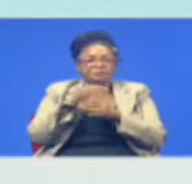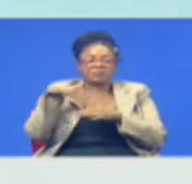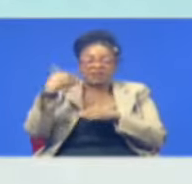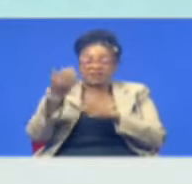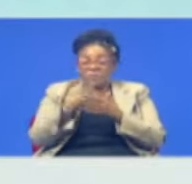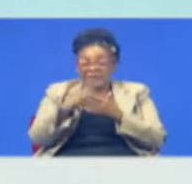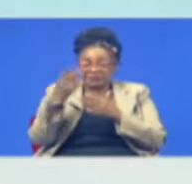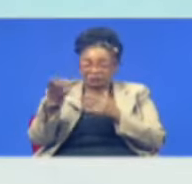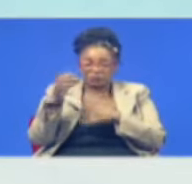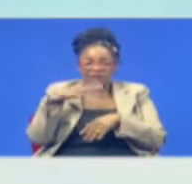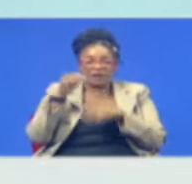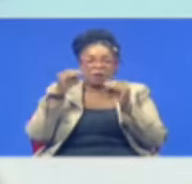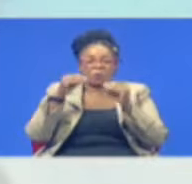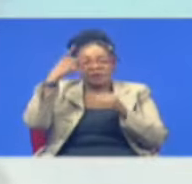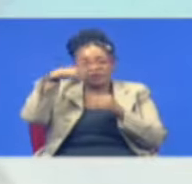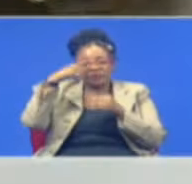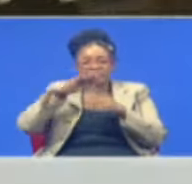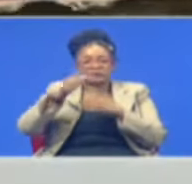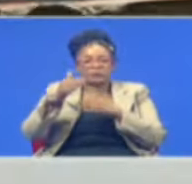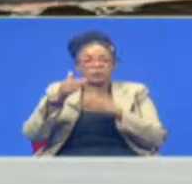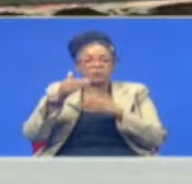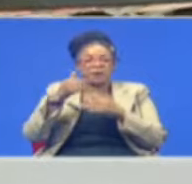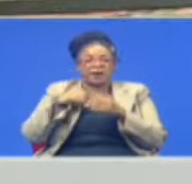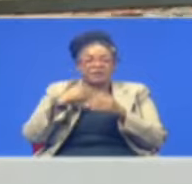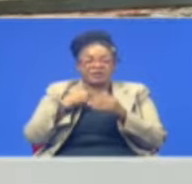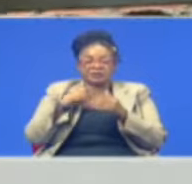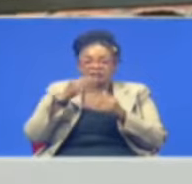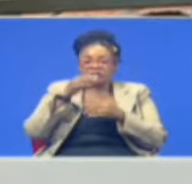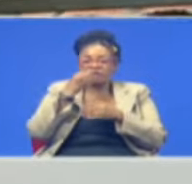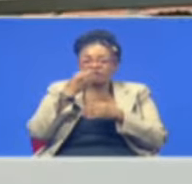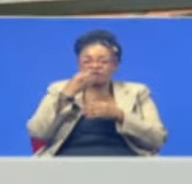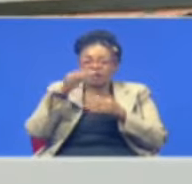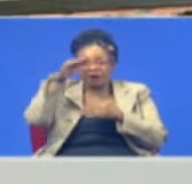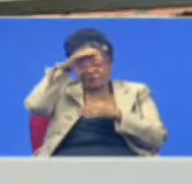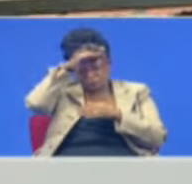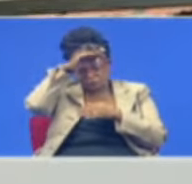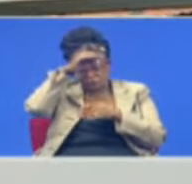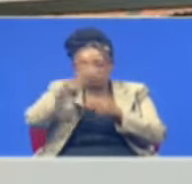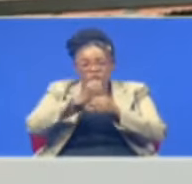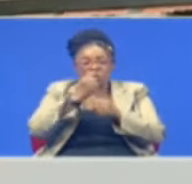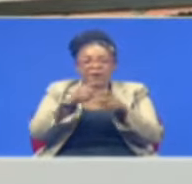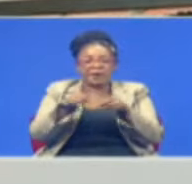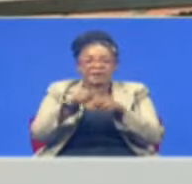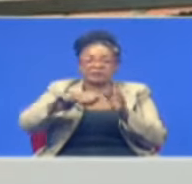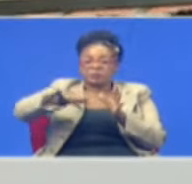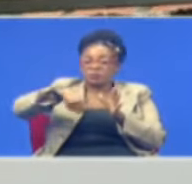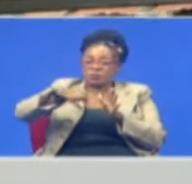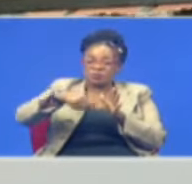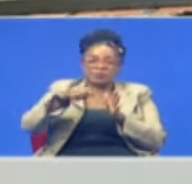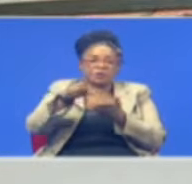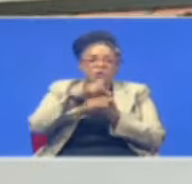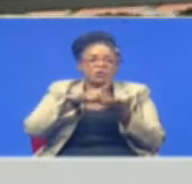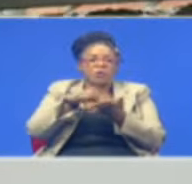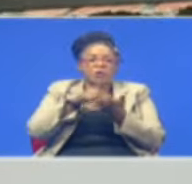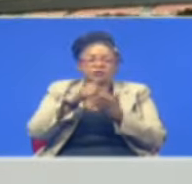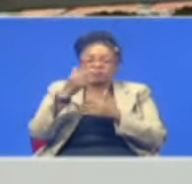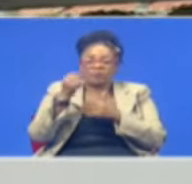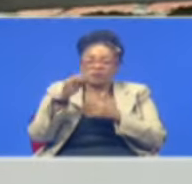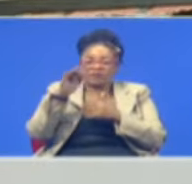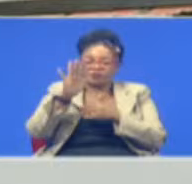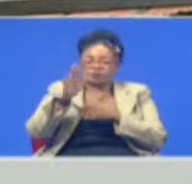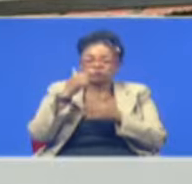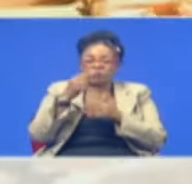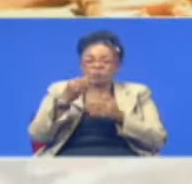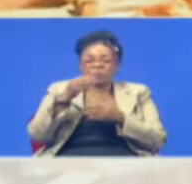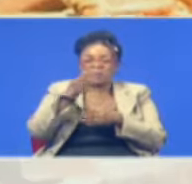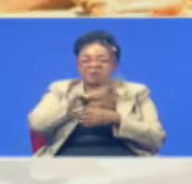her in Thika Town, tucked away in a food kiosk where she works as a cook. It is a local stopover for low-income workers within